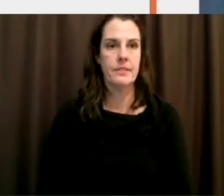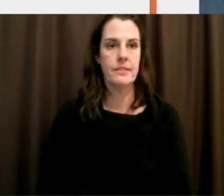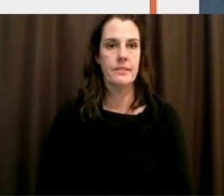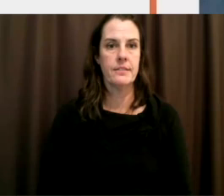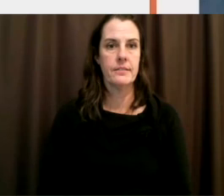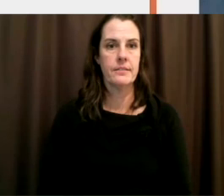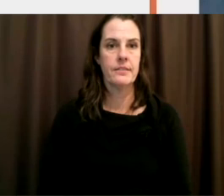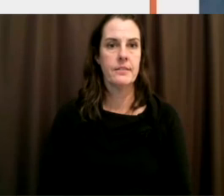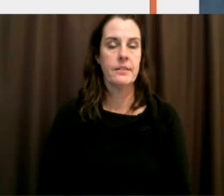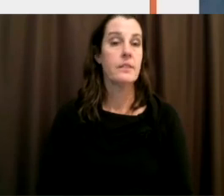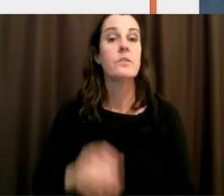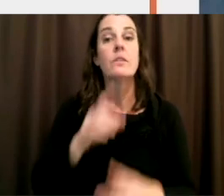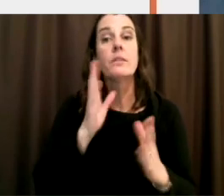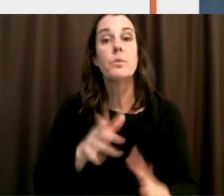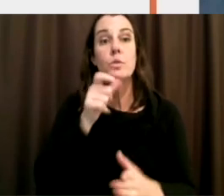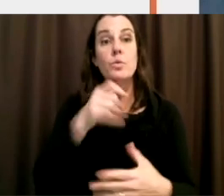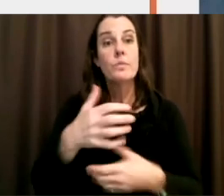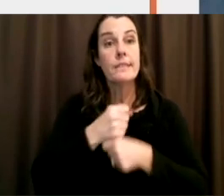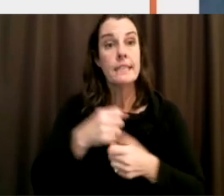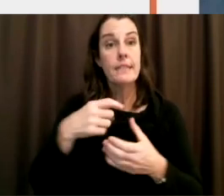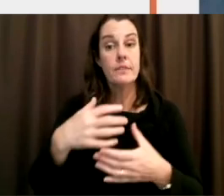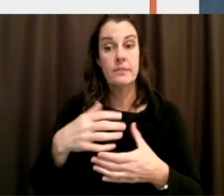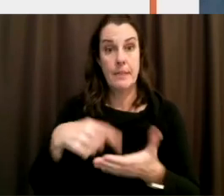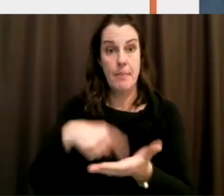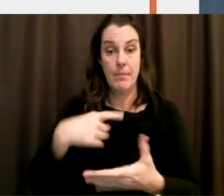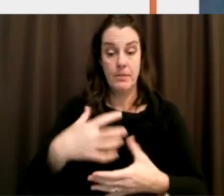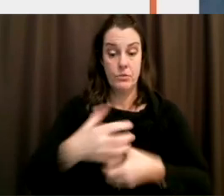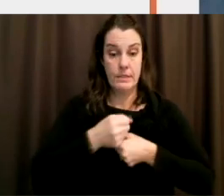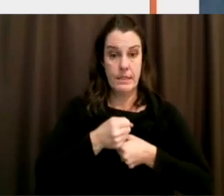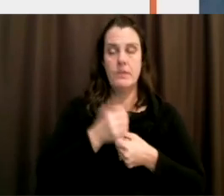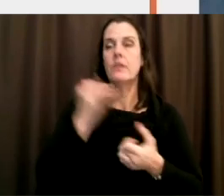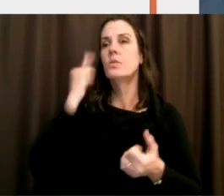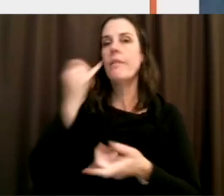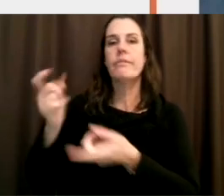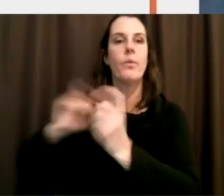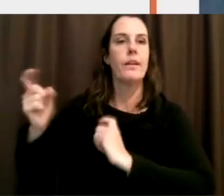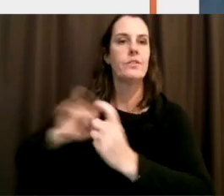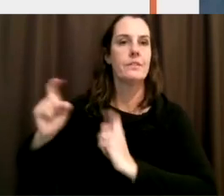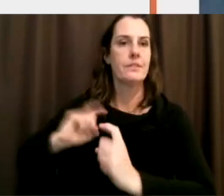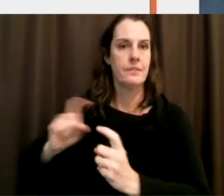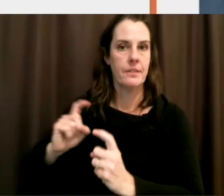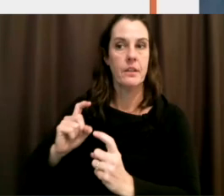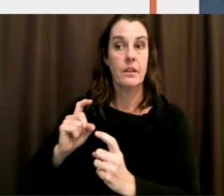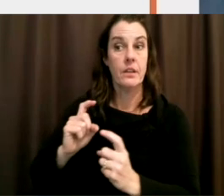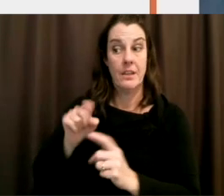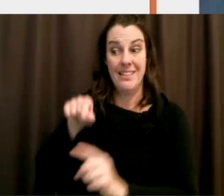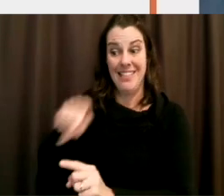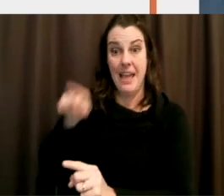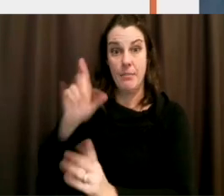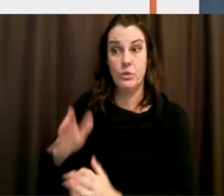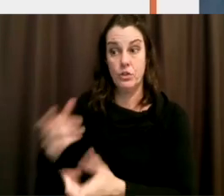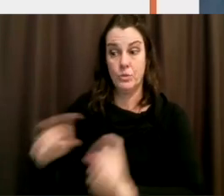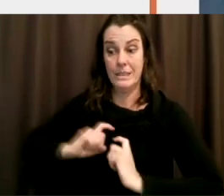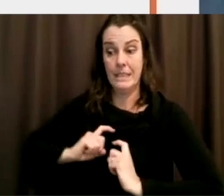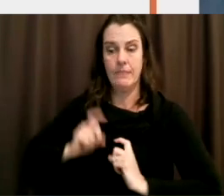So the person who receives payments, so let's say you're getting donations in, they should be the same person to record